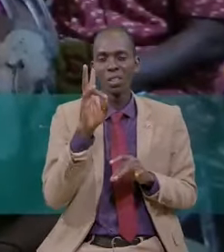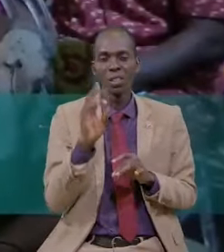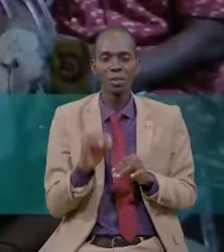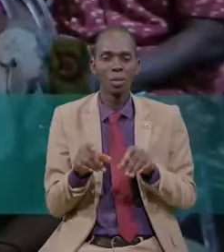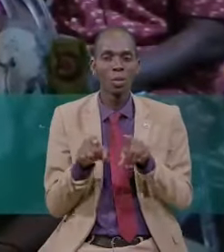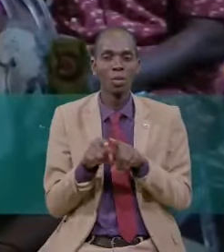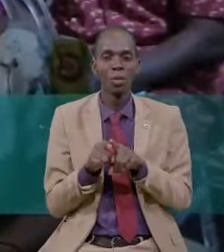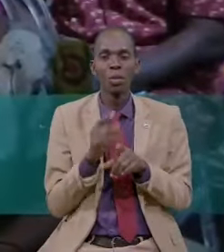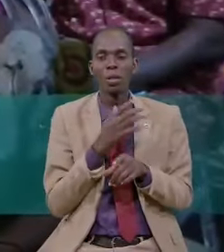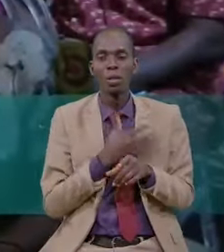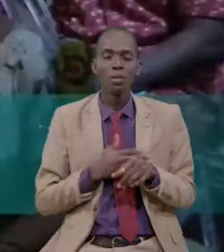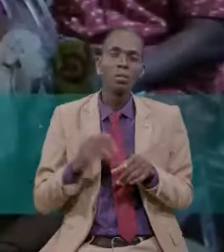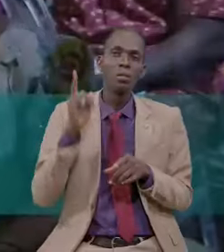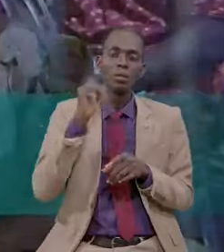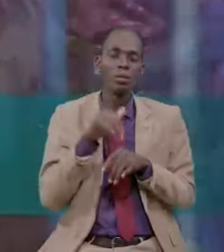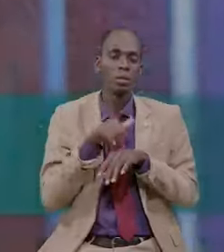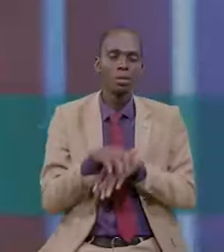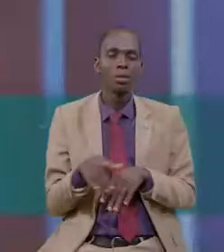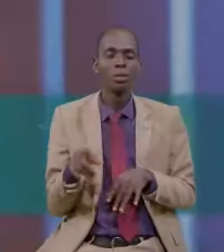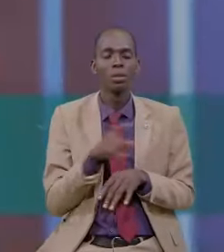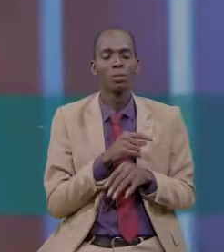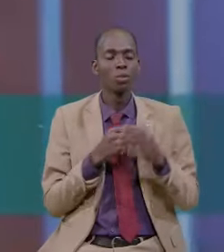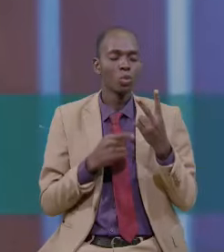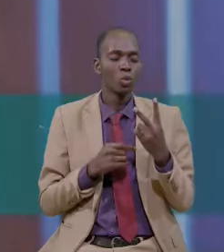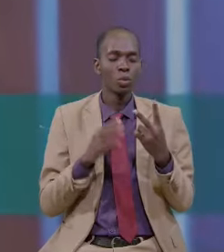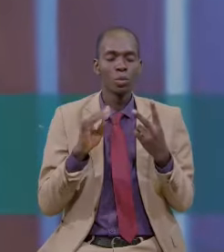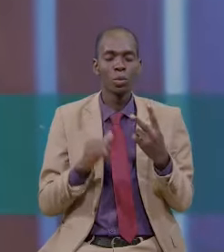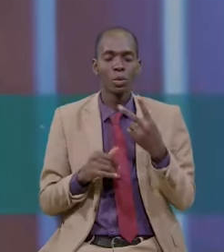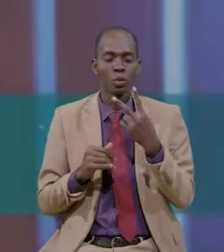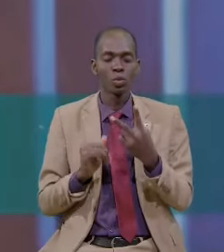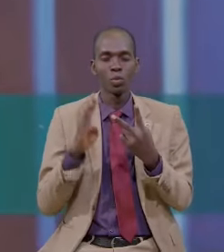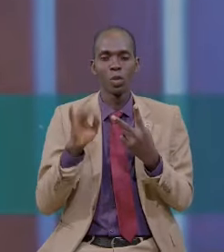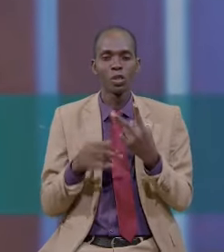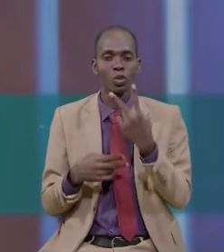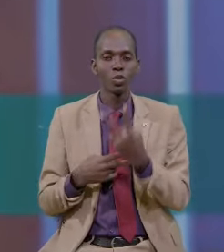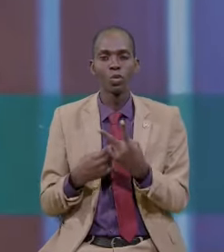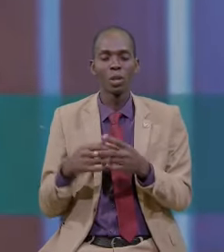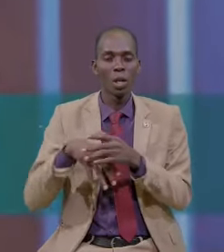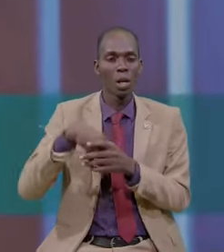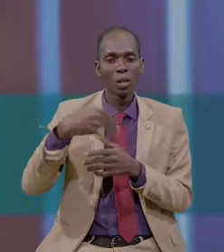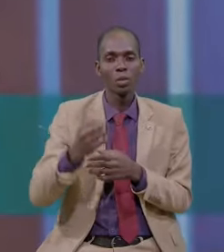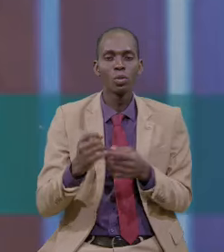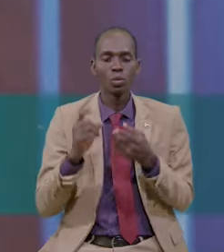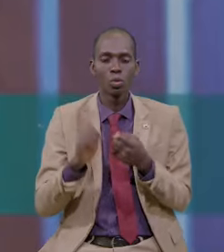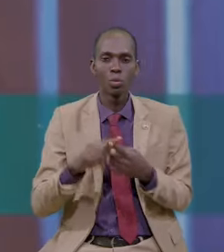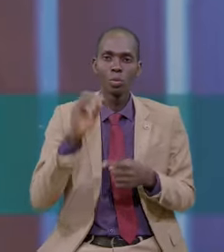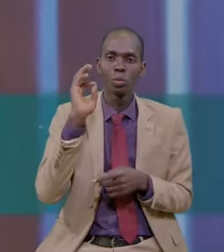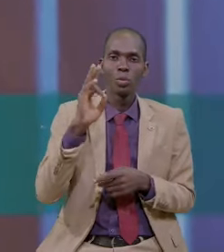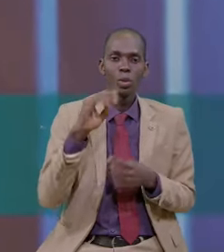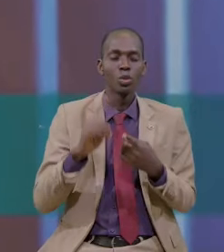and he sent them two and two before his face into